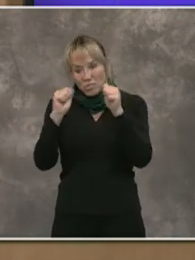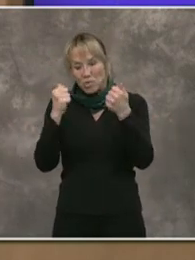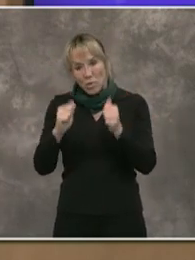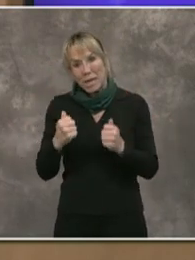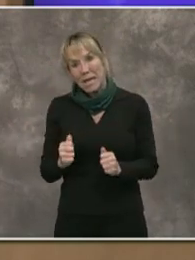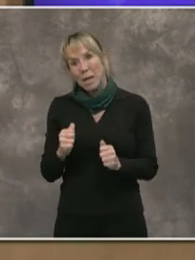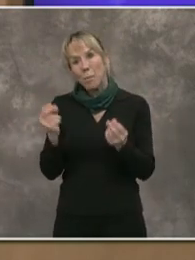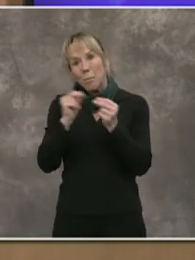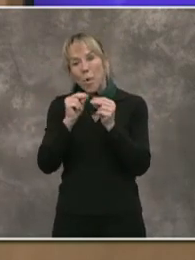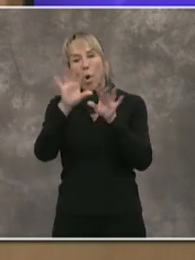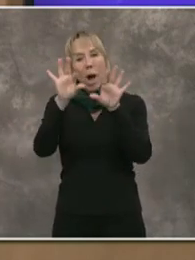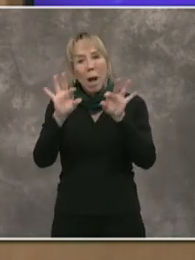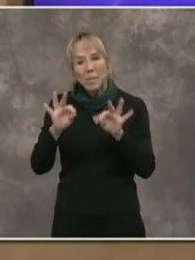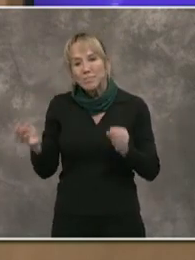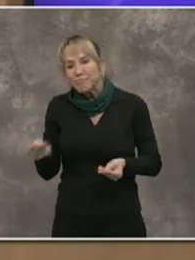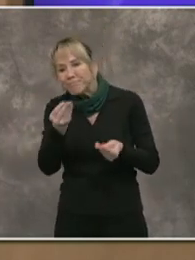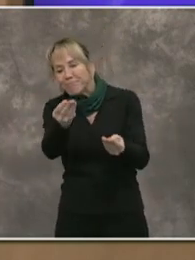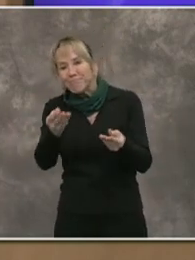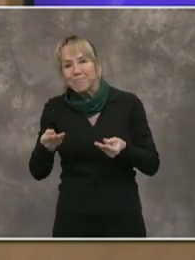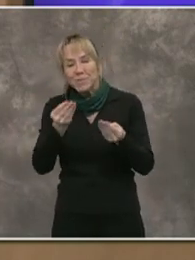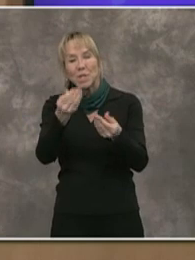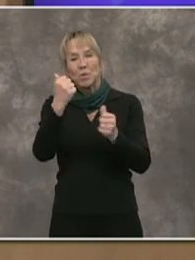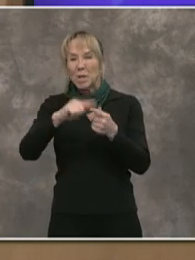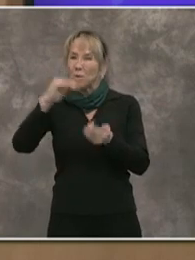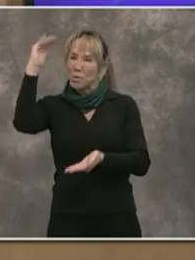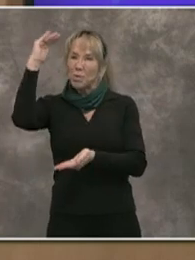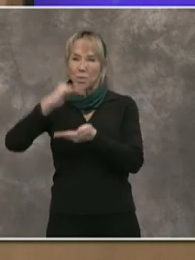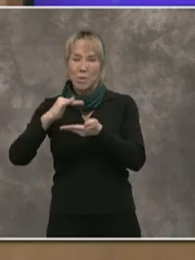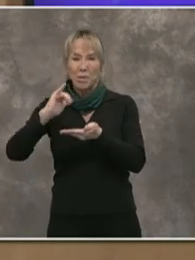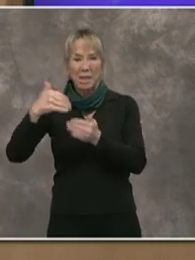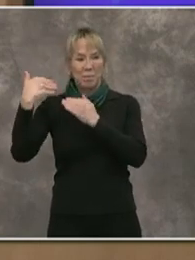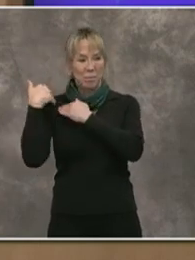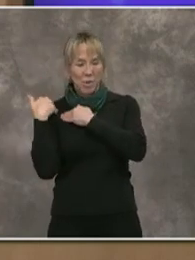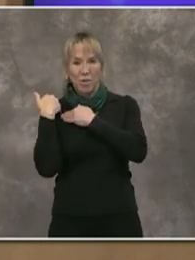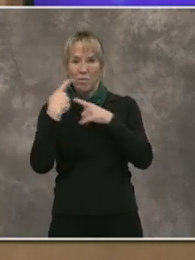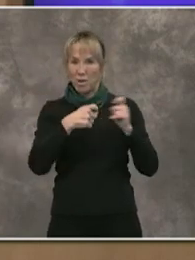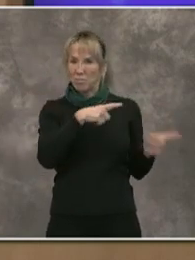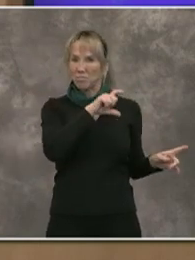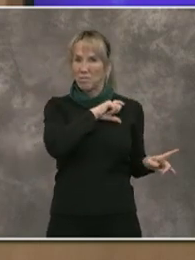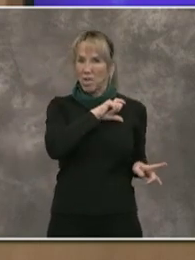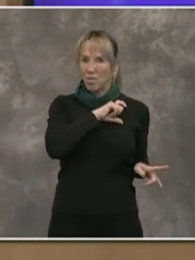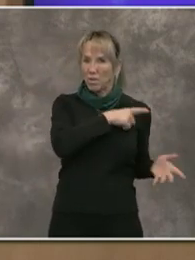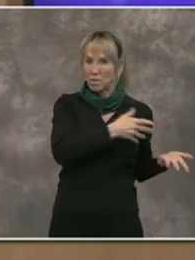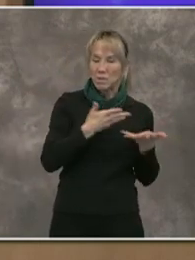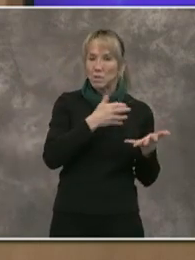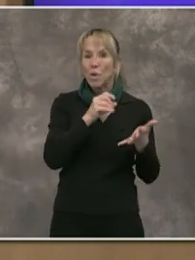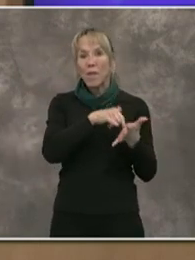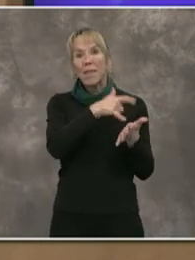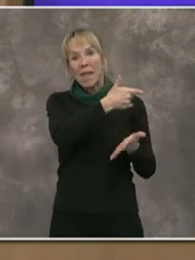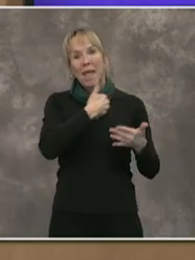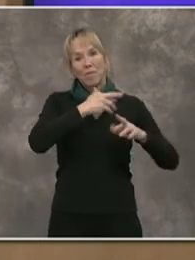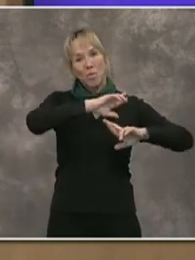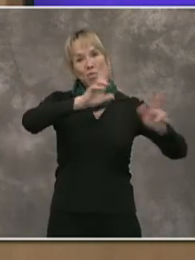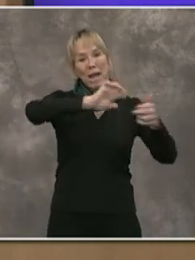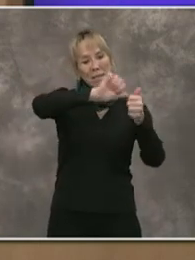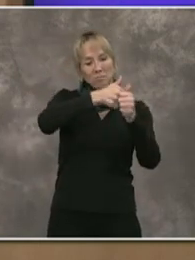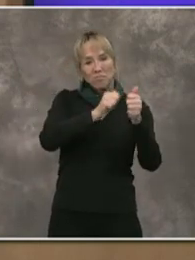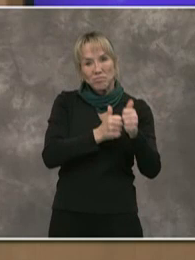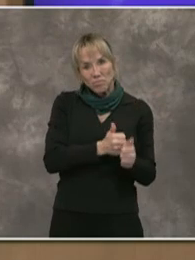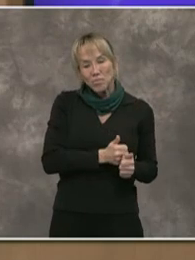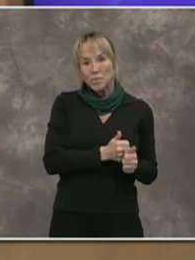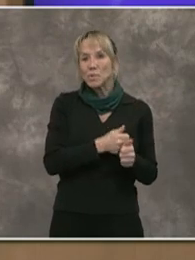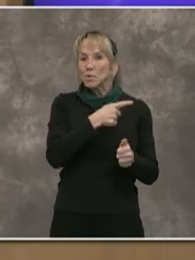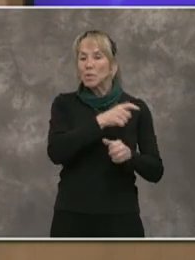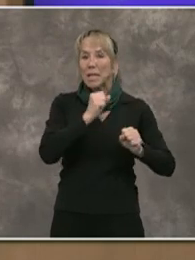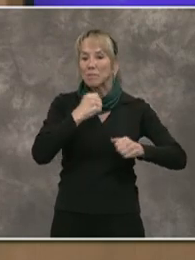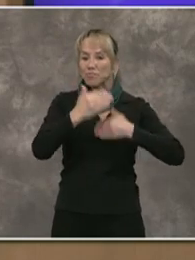as possible in hopes that we can alleviate that part of the burden on law enforcement so that they can do all of the other things that we need to do. And so